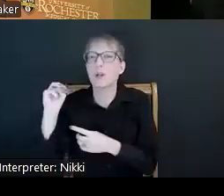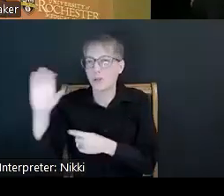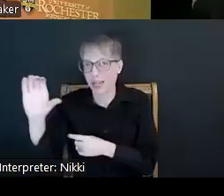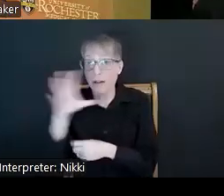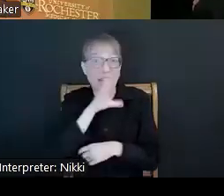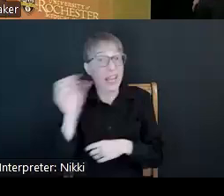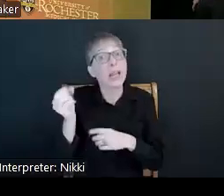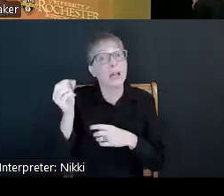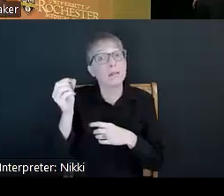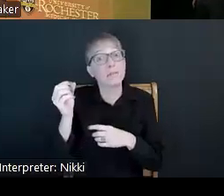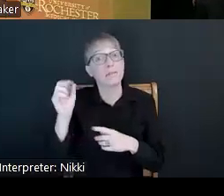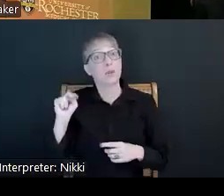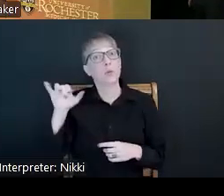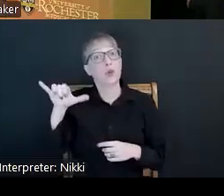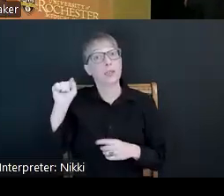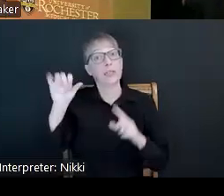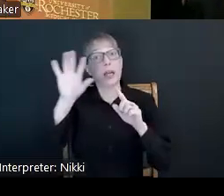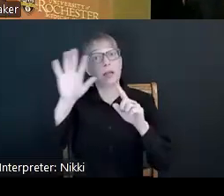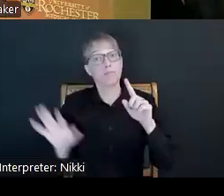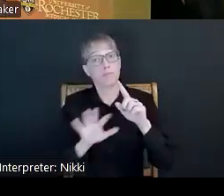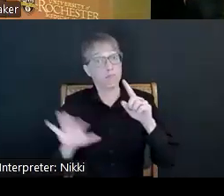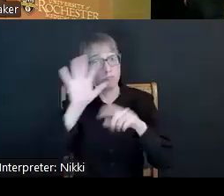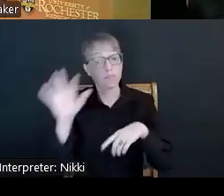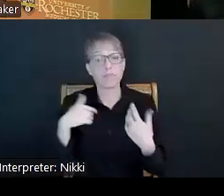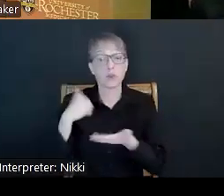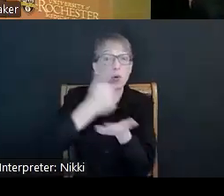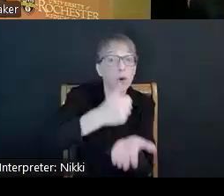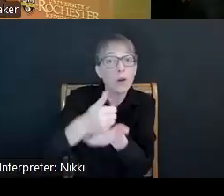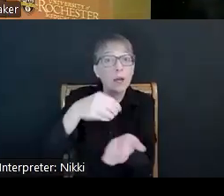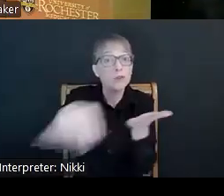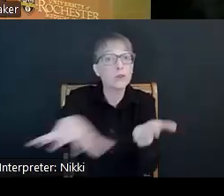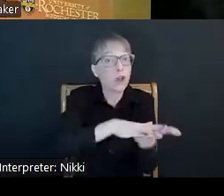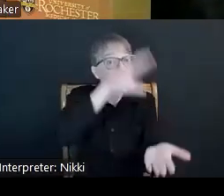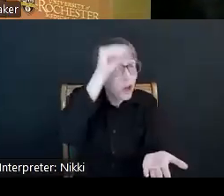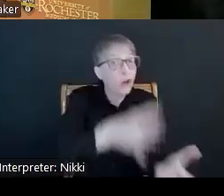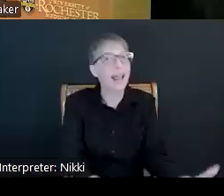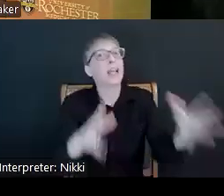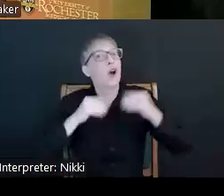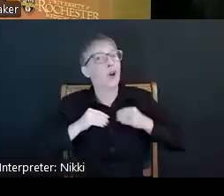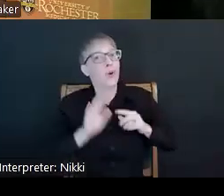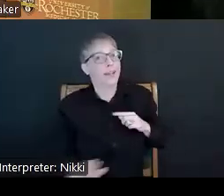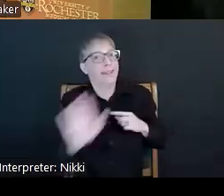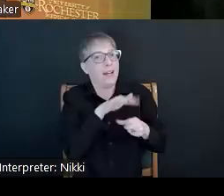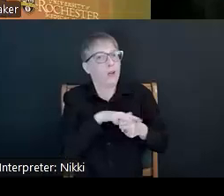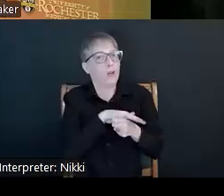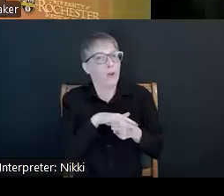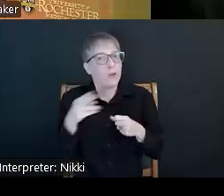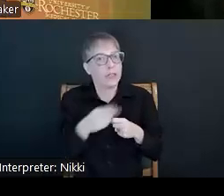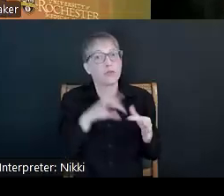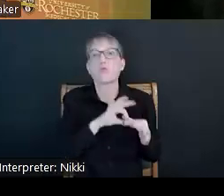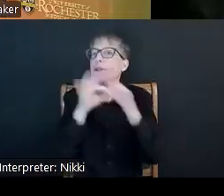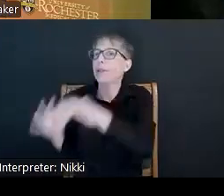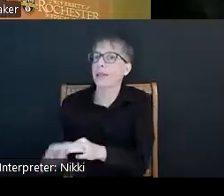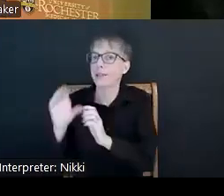helping kids, teachers, and students learn and own their local history of civil rights and decide what it means for them and their